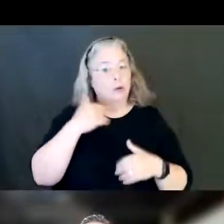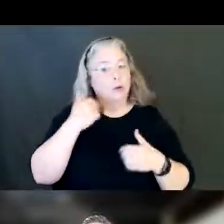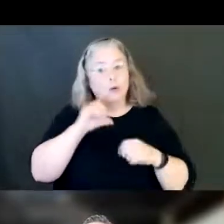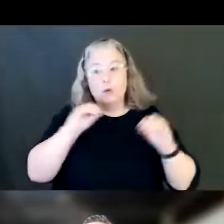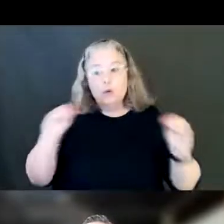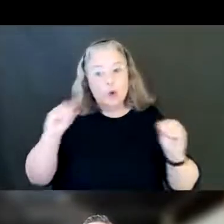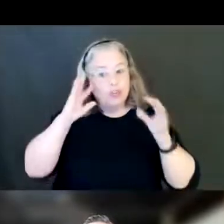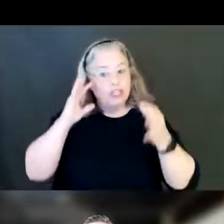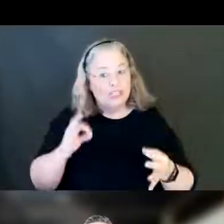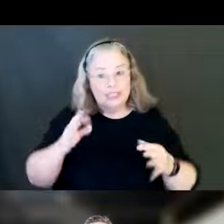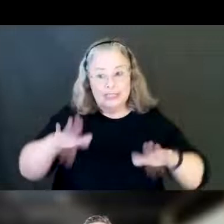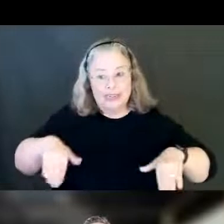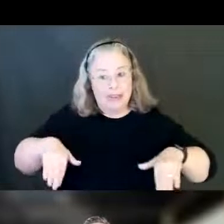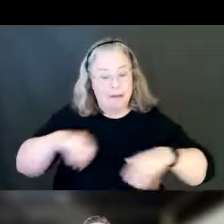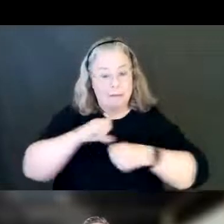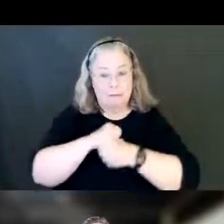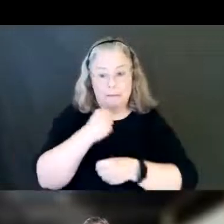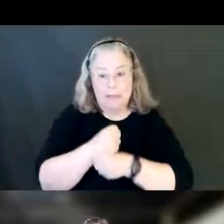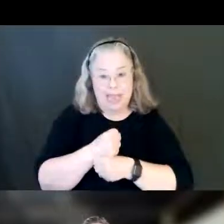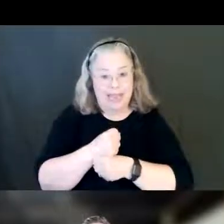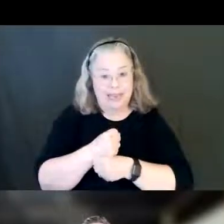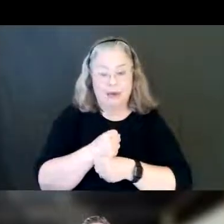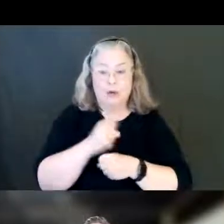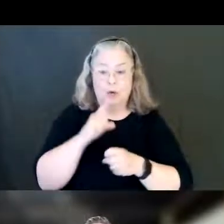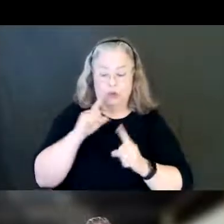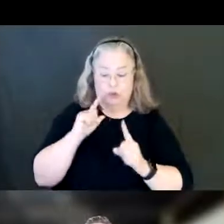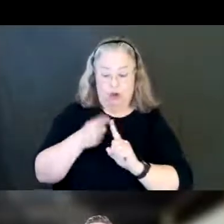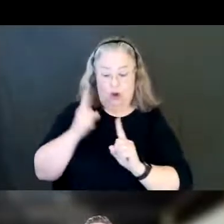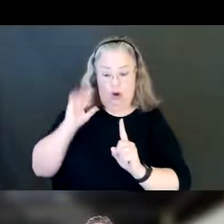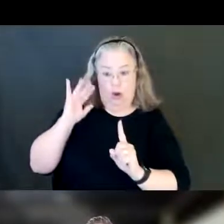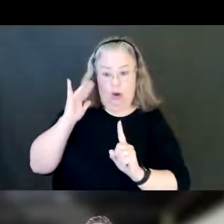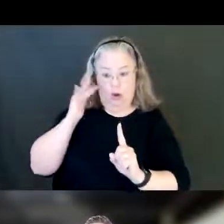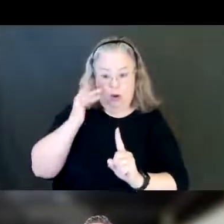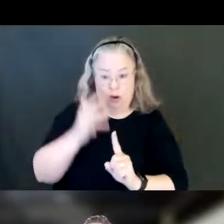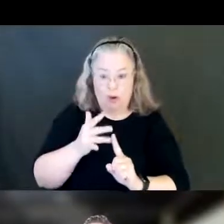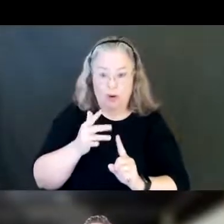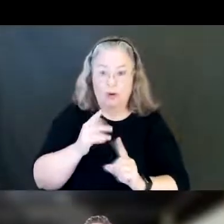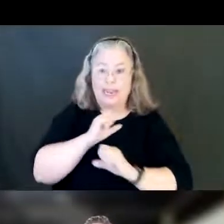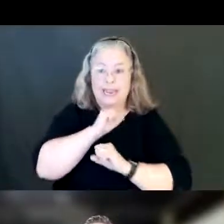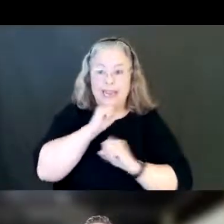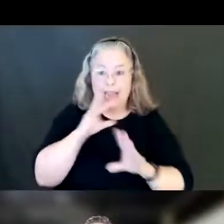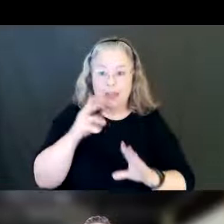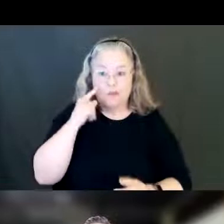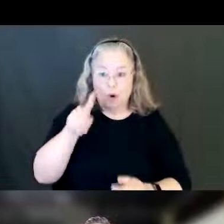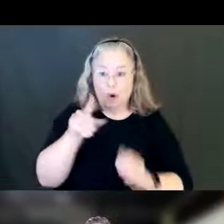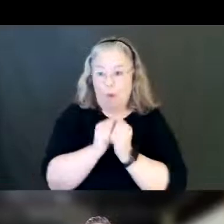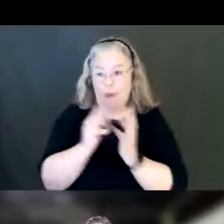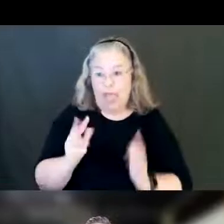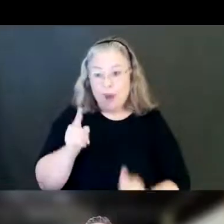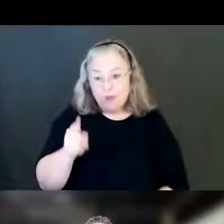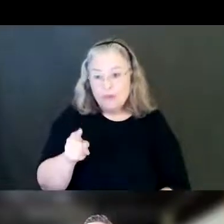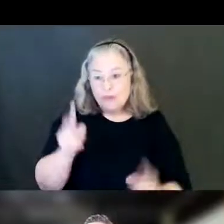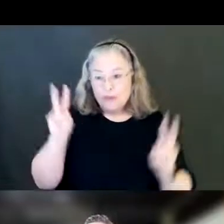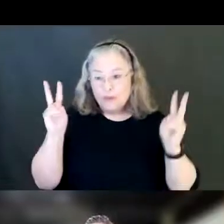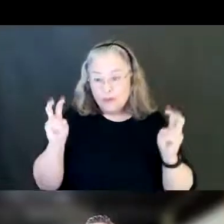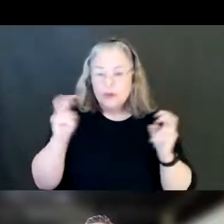what we're doing. And so when we get to that point, following along with the nothing for you without you,